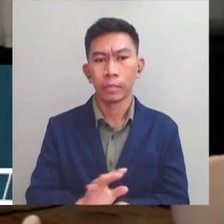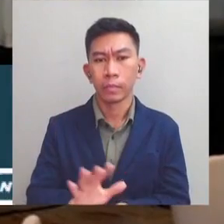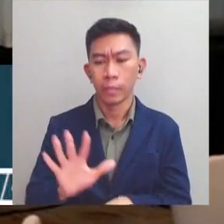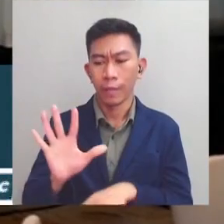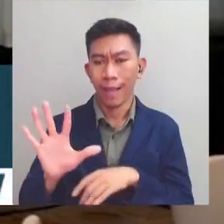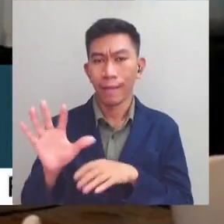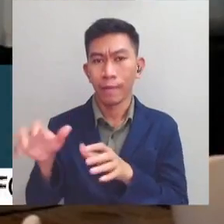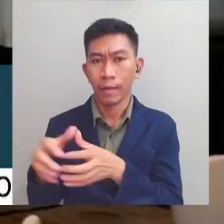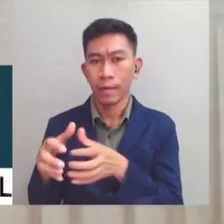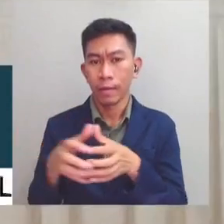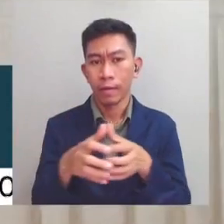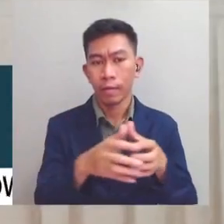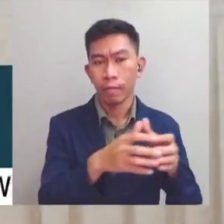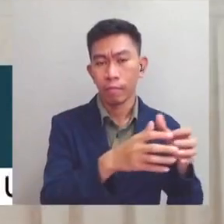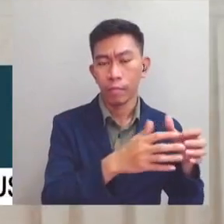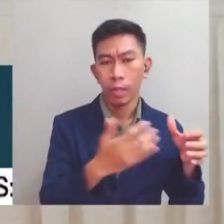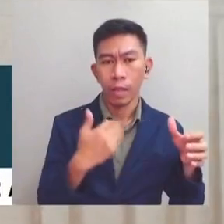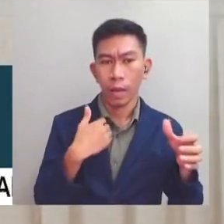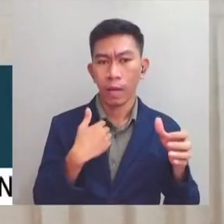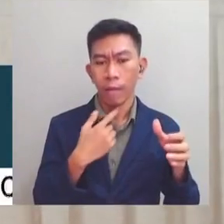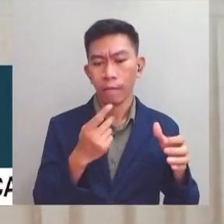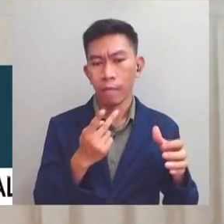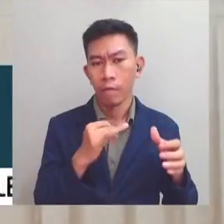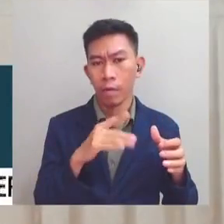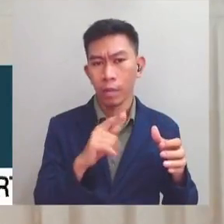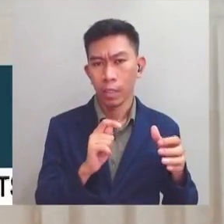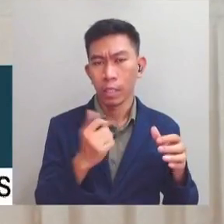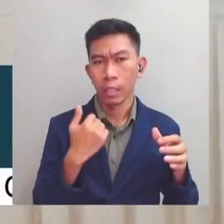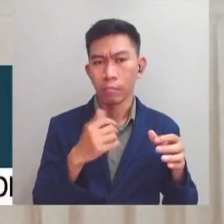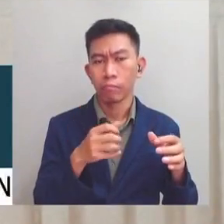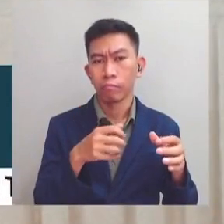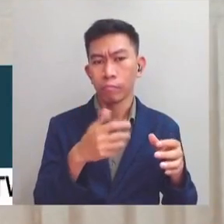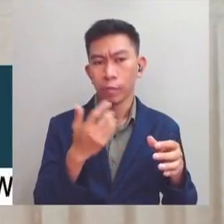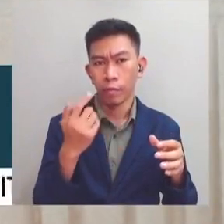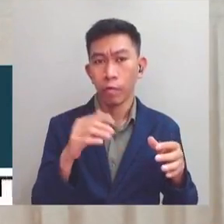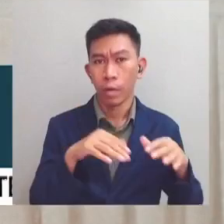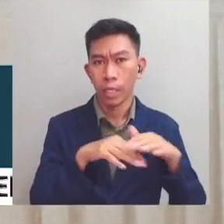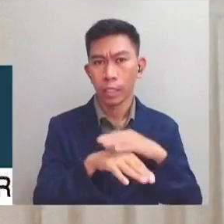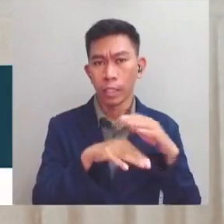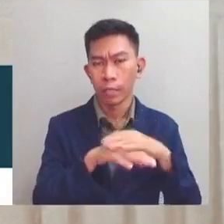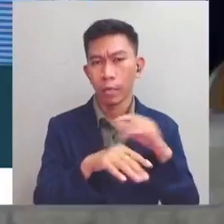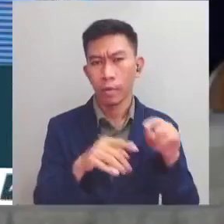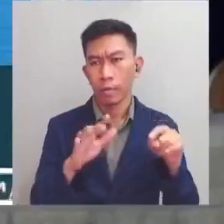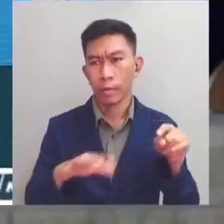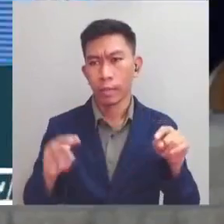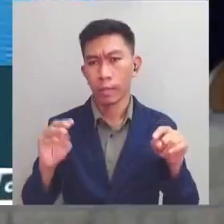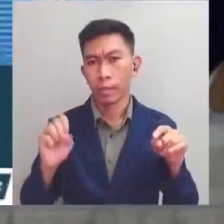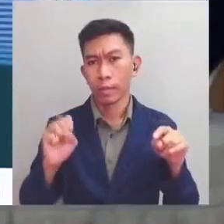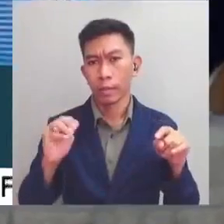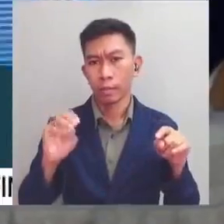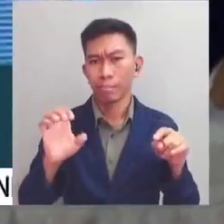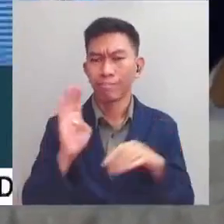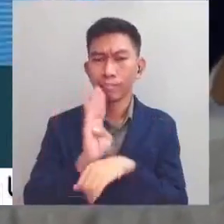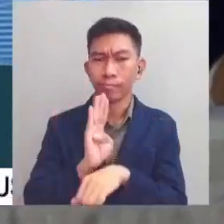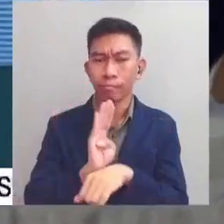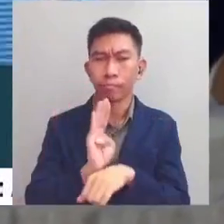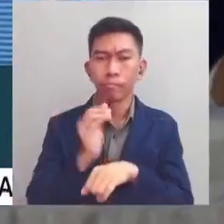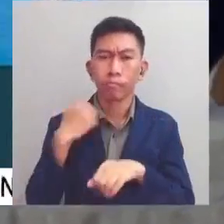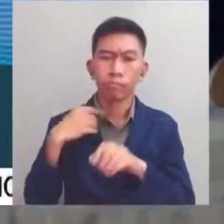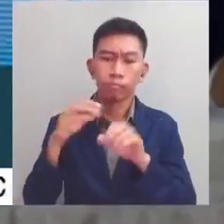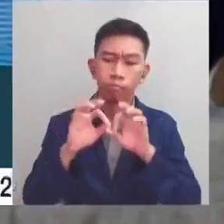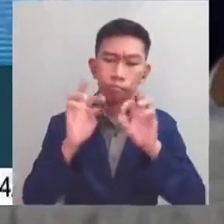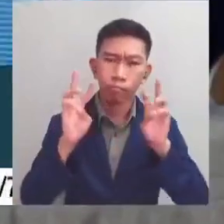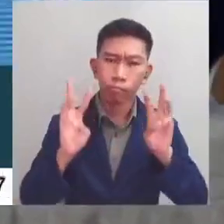created toolkits that are accessible to MSMEs. They also crafted frameworks to harmonize standards across